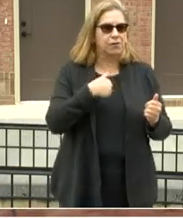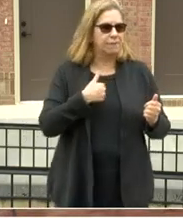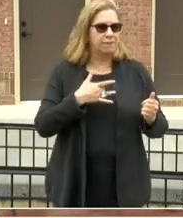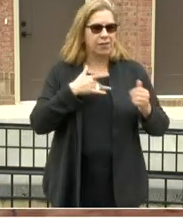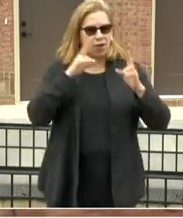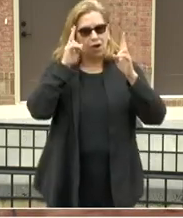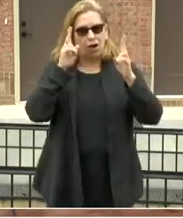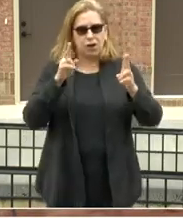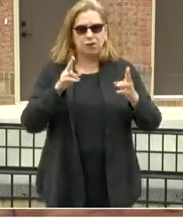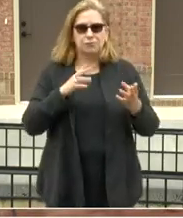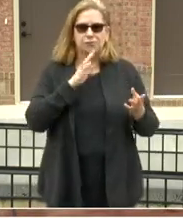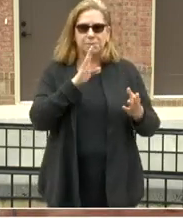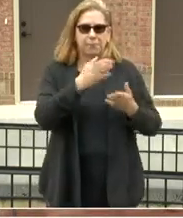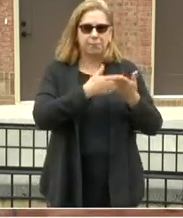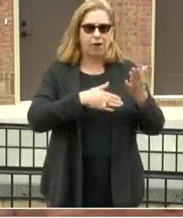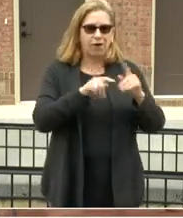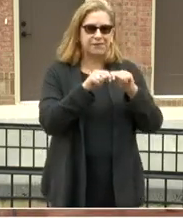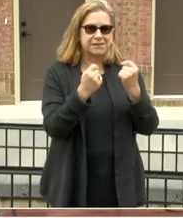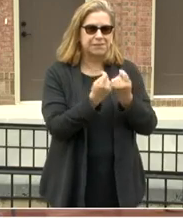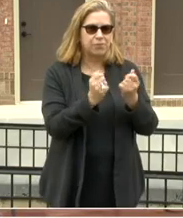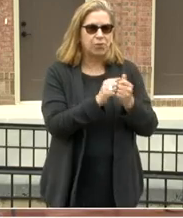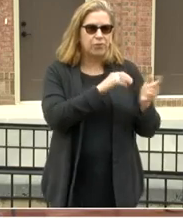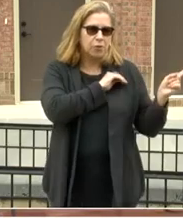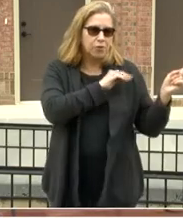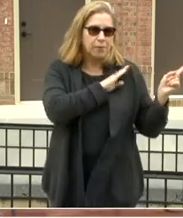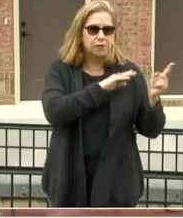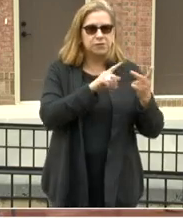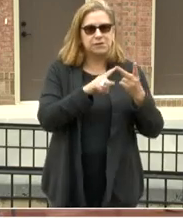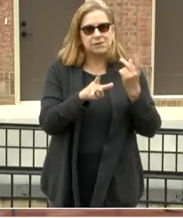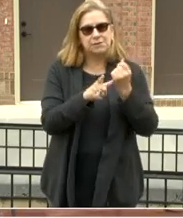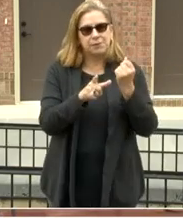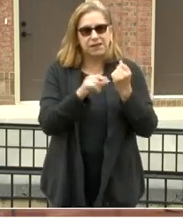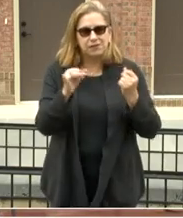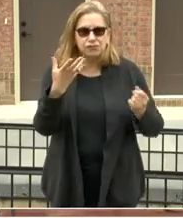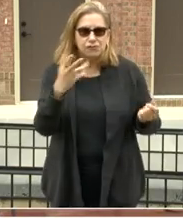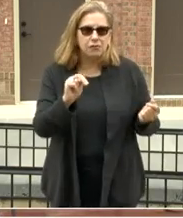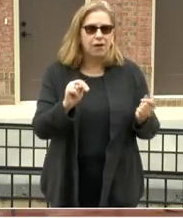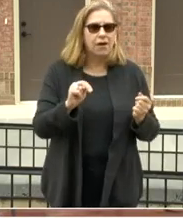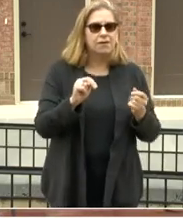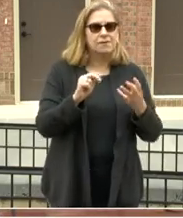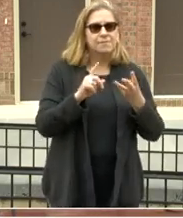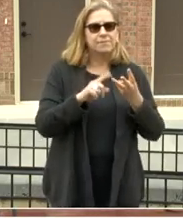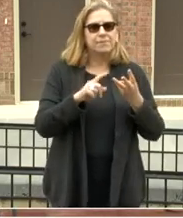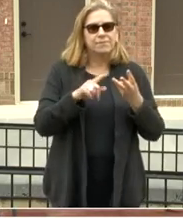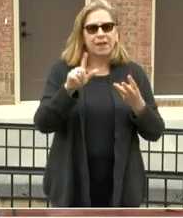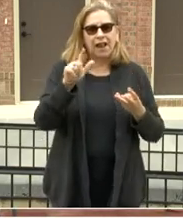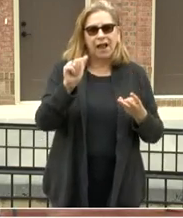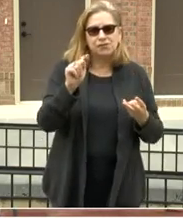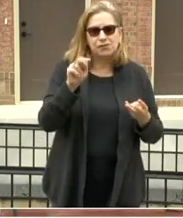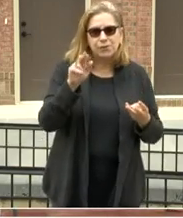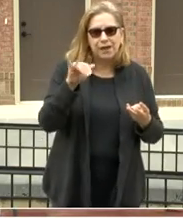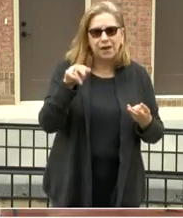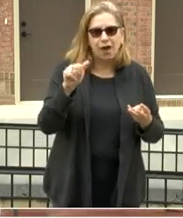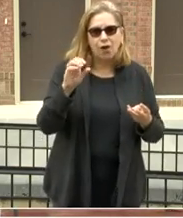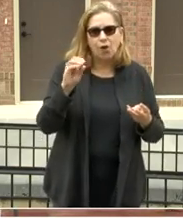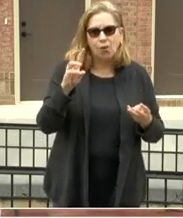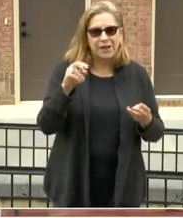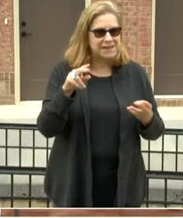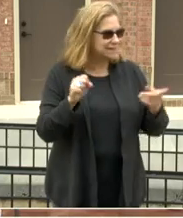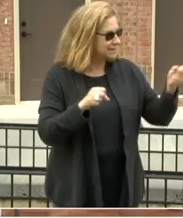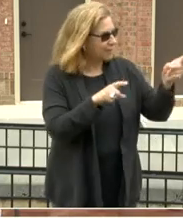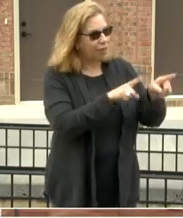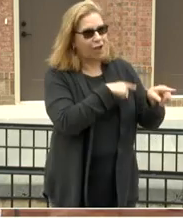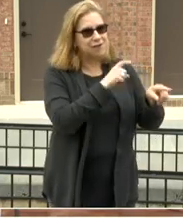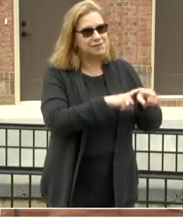Bowser, Deputy Mayor Falcecchio, Latrina Owens, our longtime partner here,